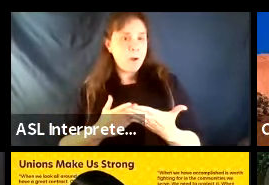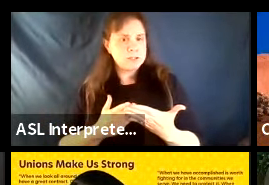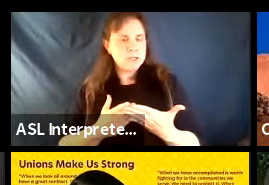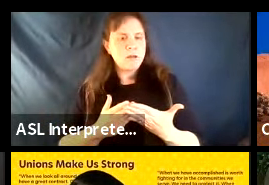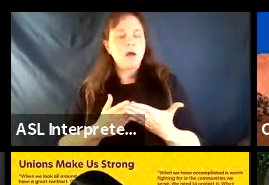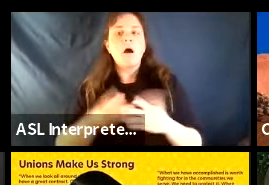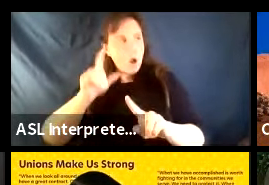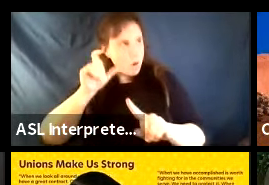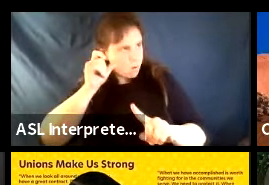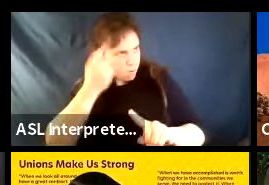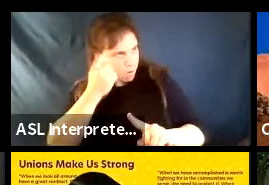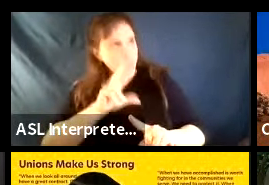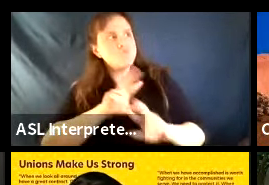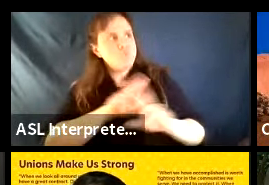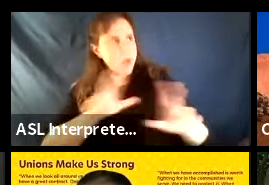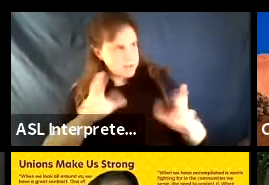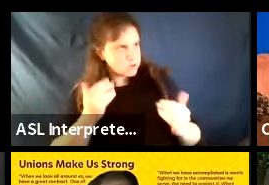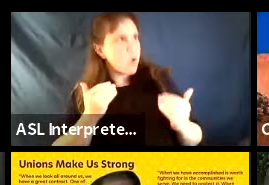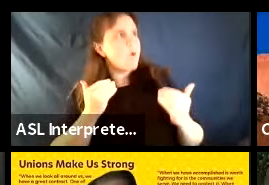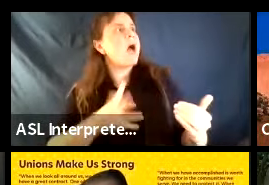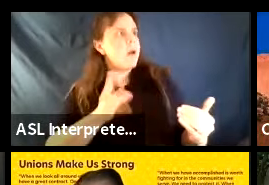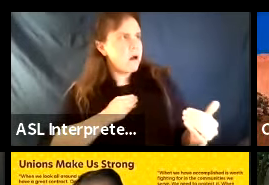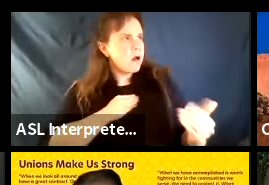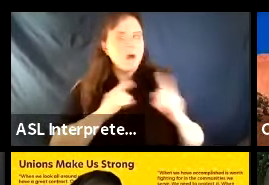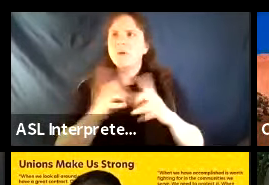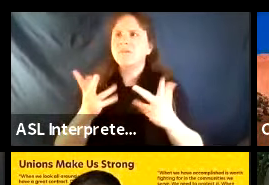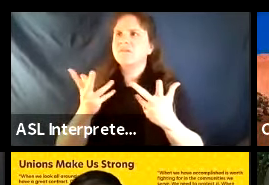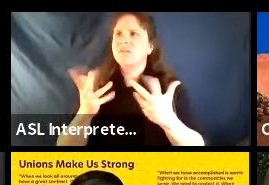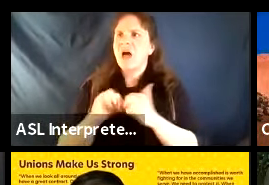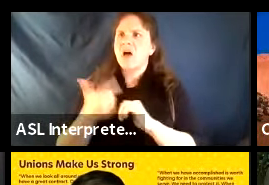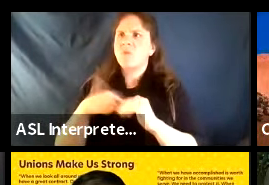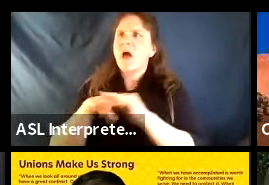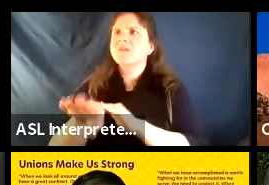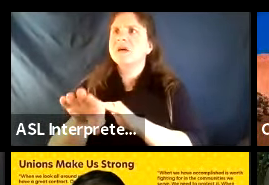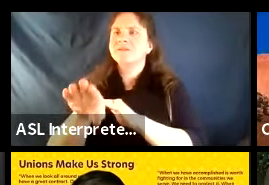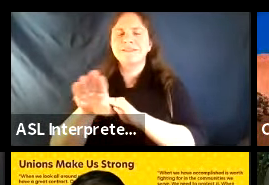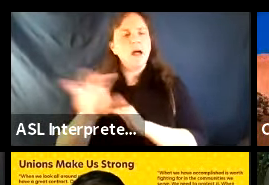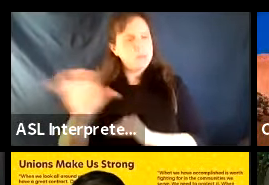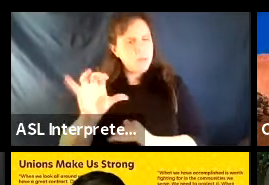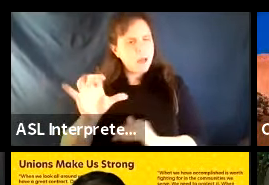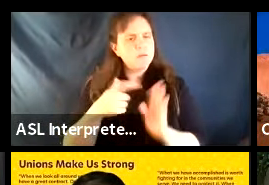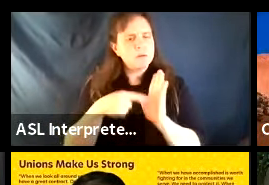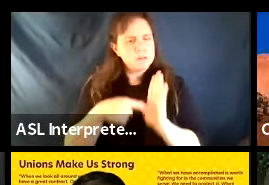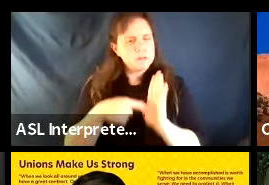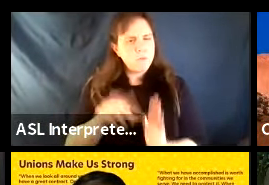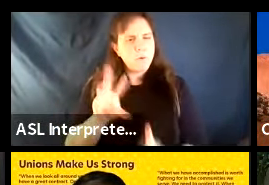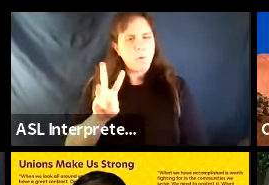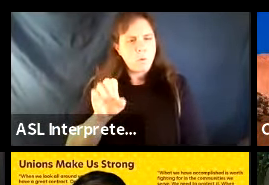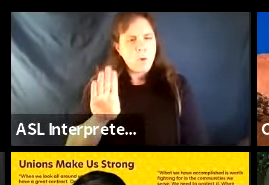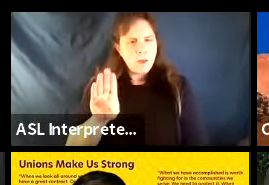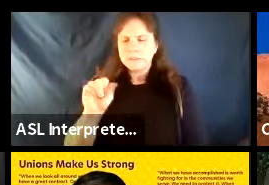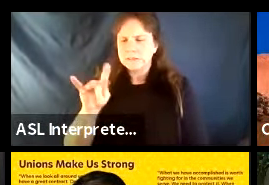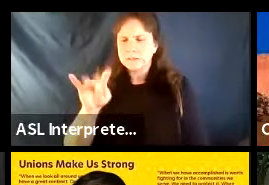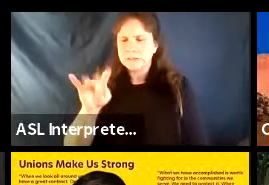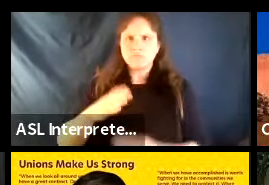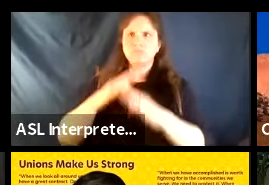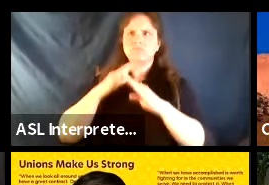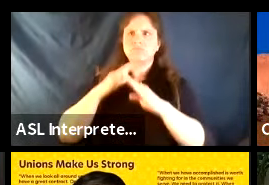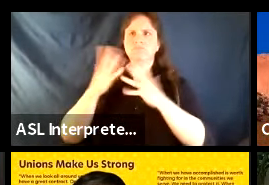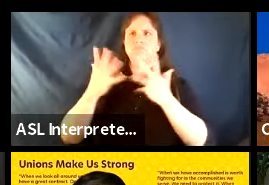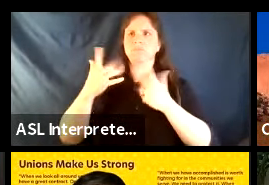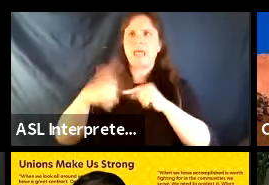we activate people only to have barriers like the website, as Denny mentioned, what happens is we